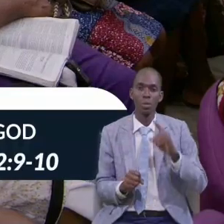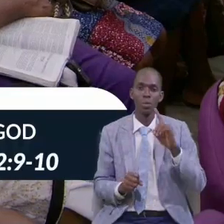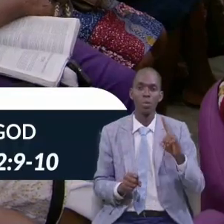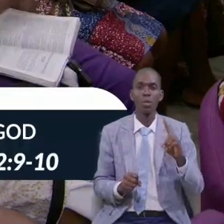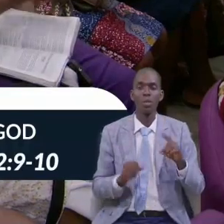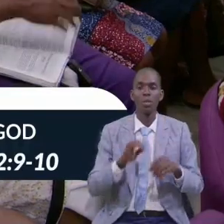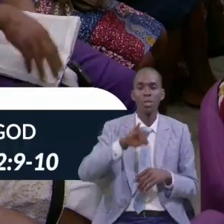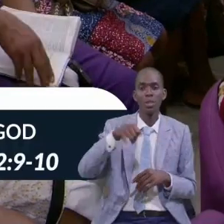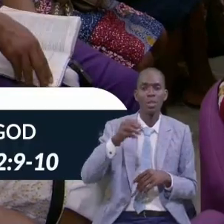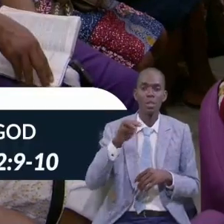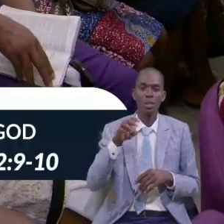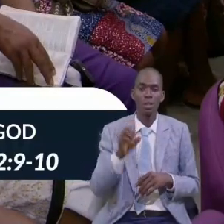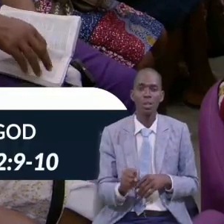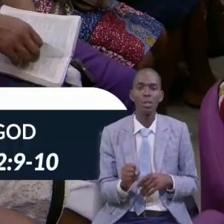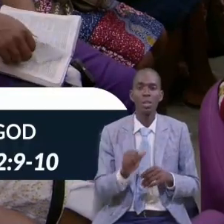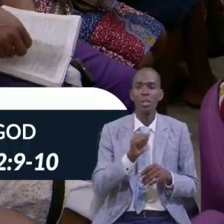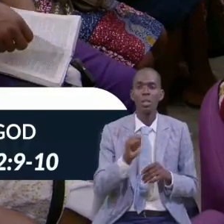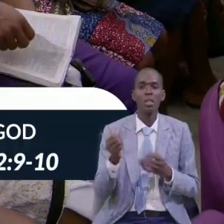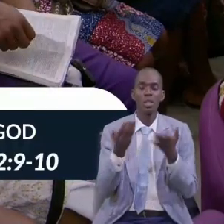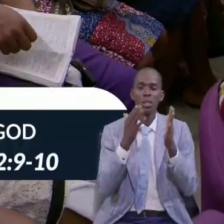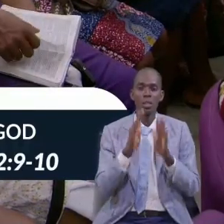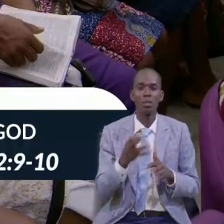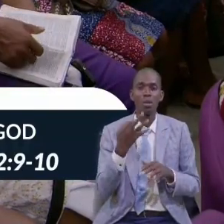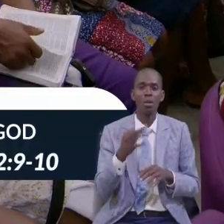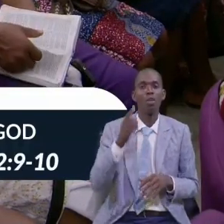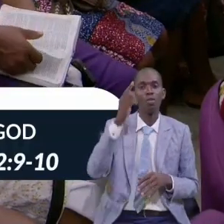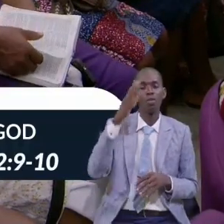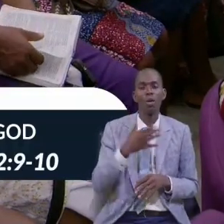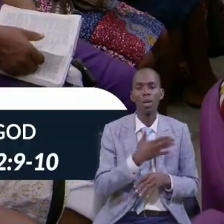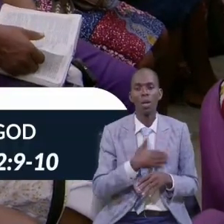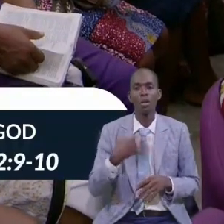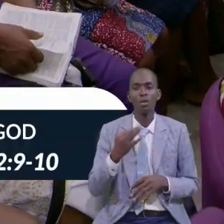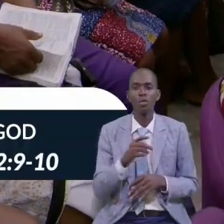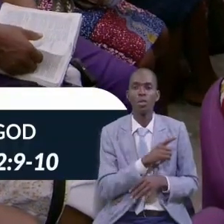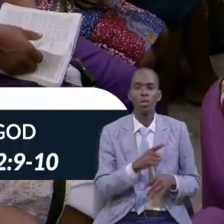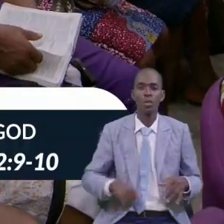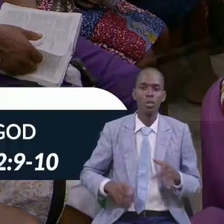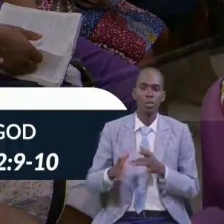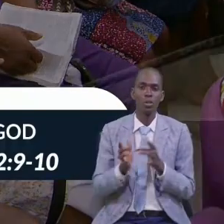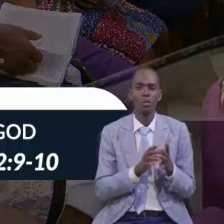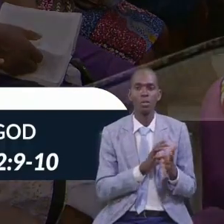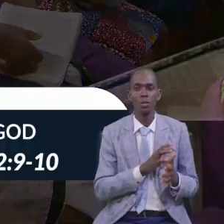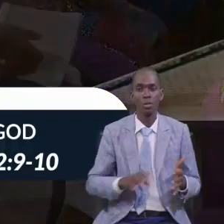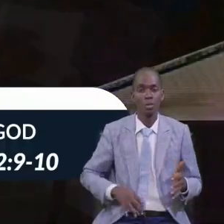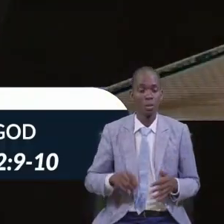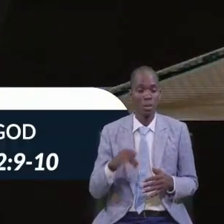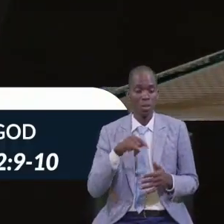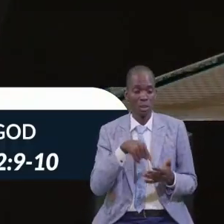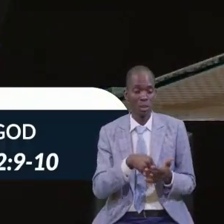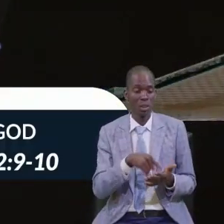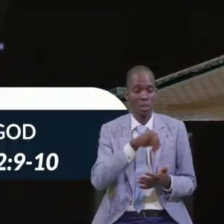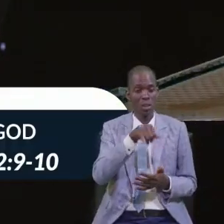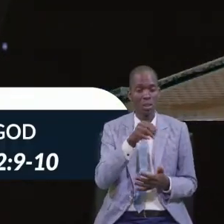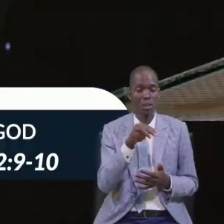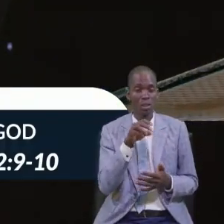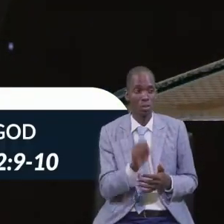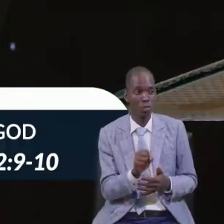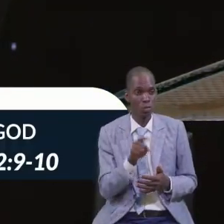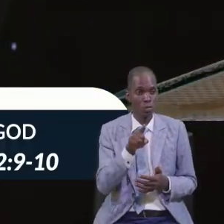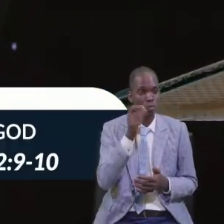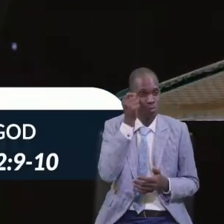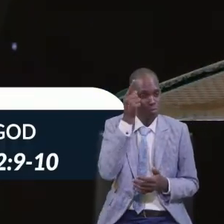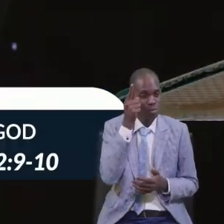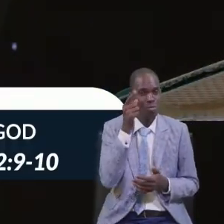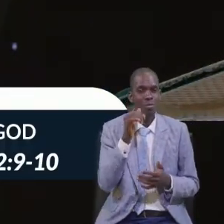of God and of the Lord Jesus. This James, you understood, God